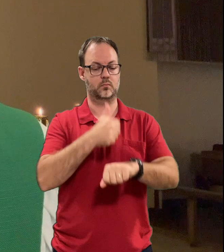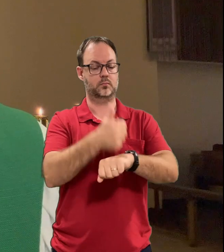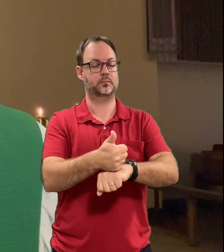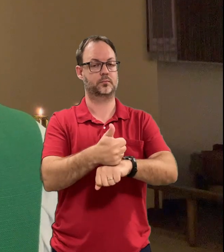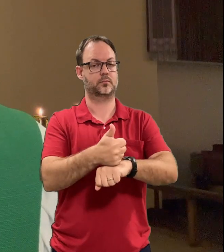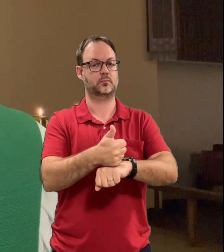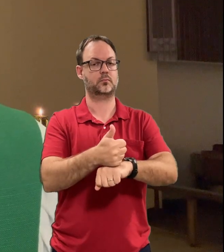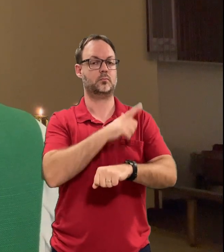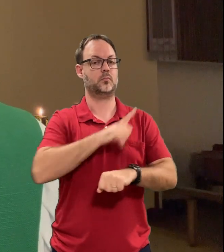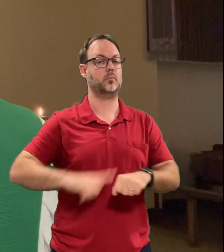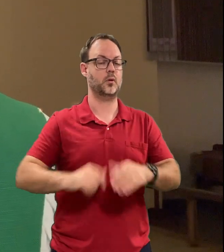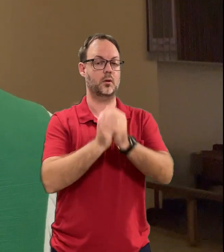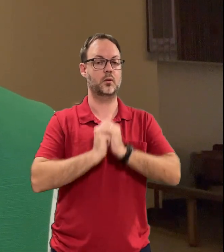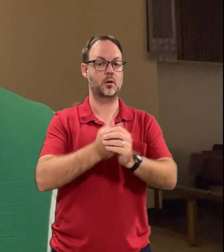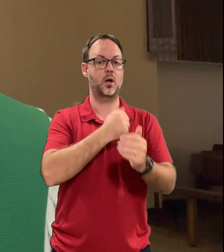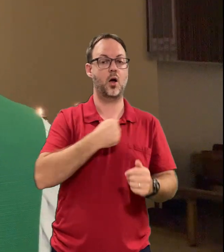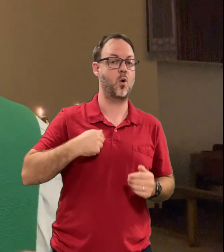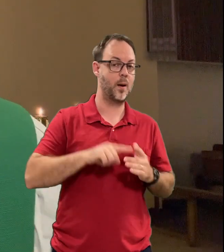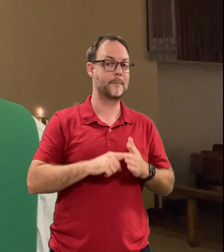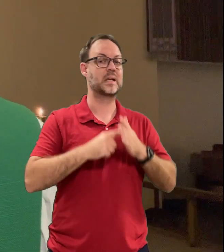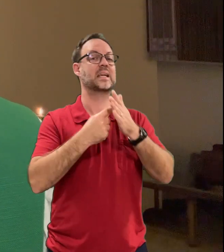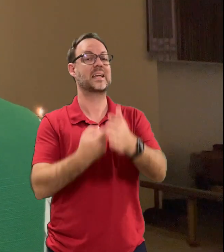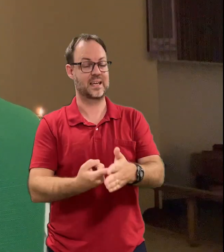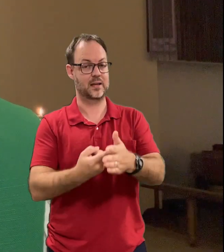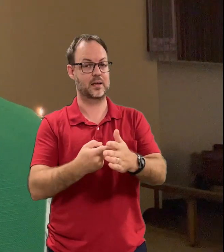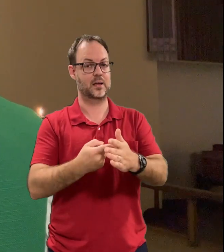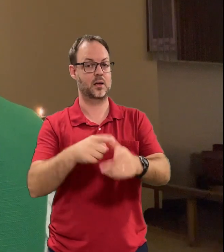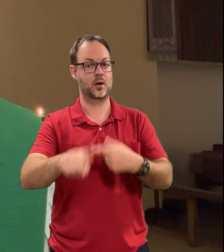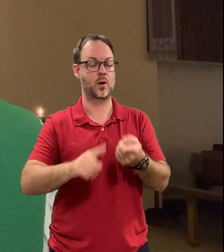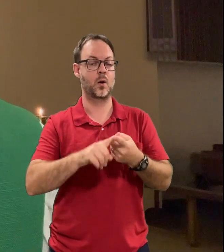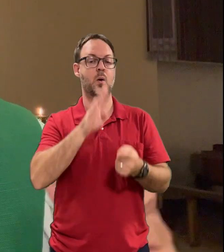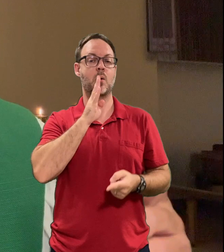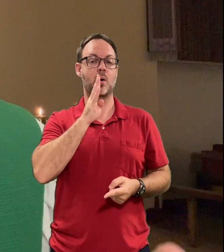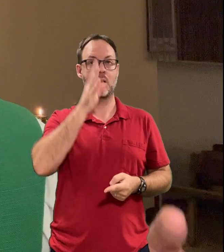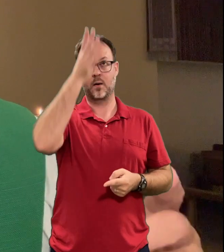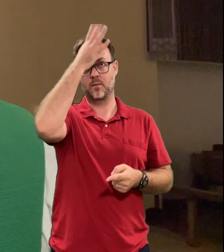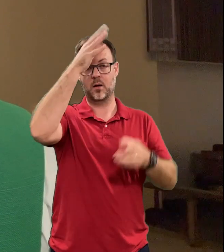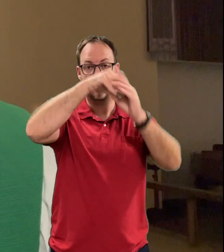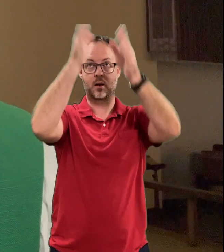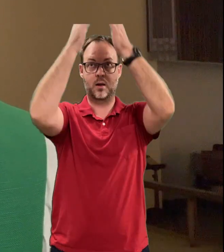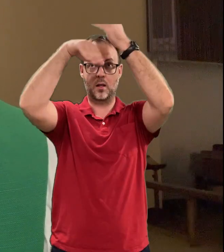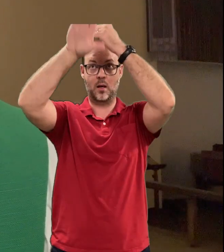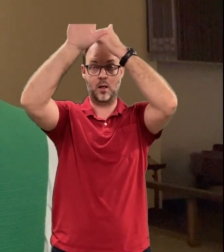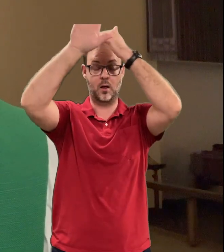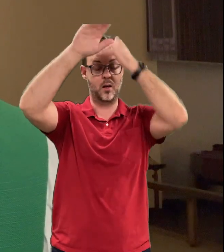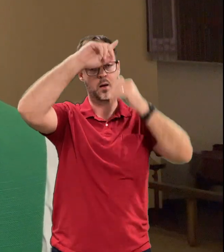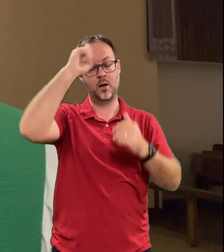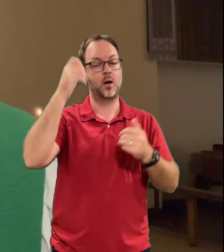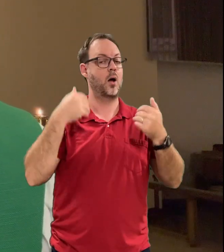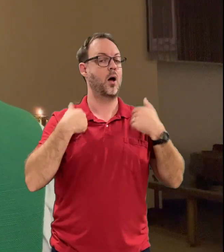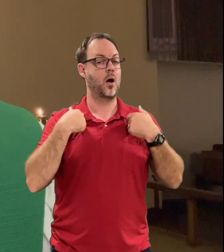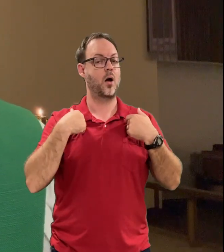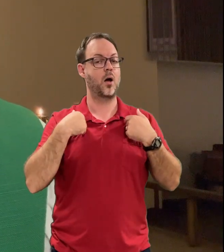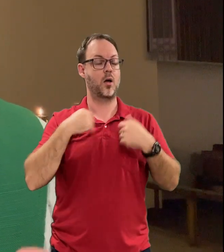out. In the Lord's Prayer, we begin as we speak to our Father in heaven